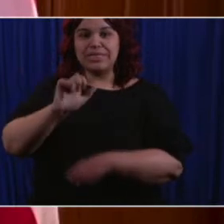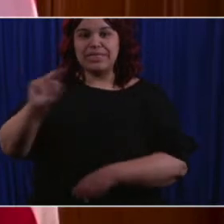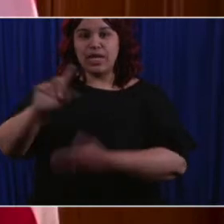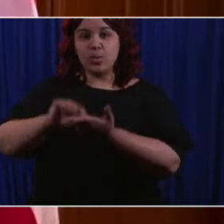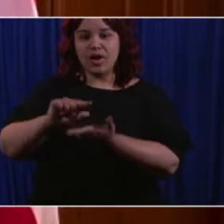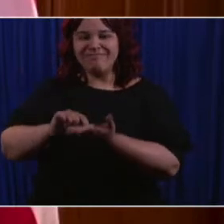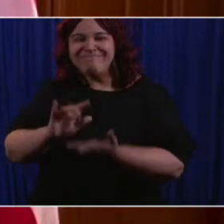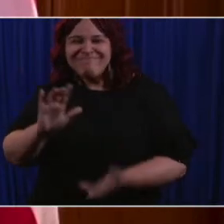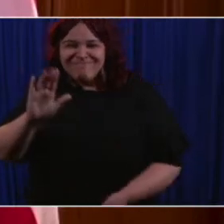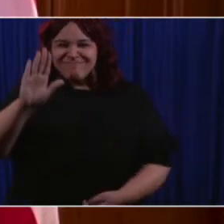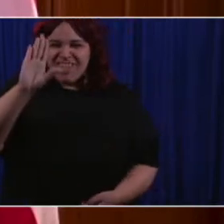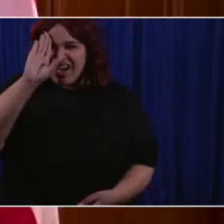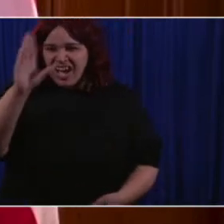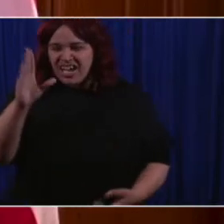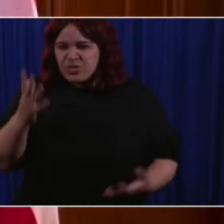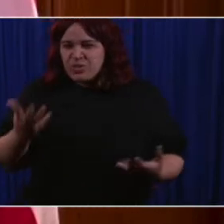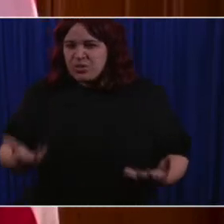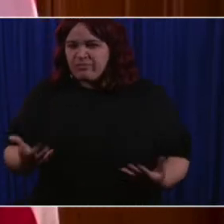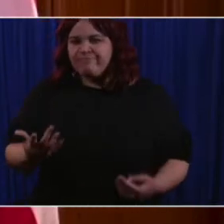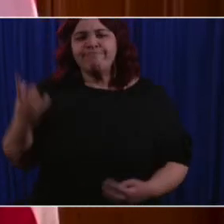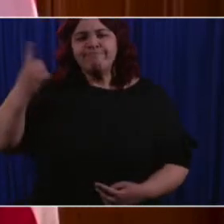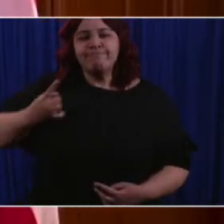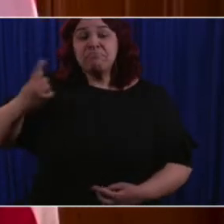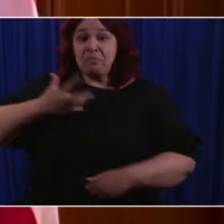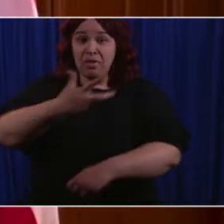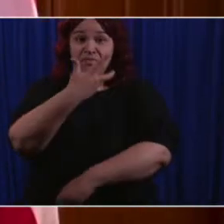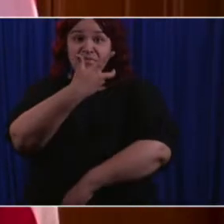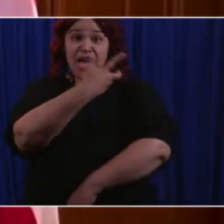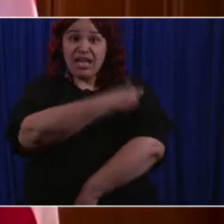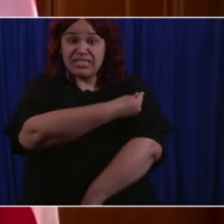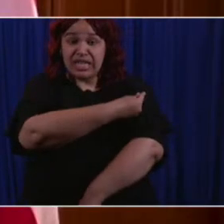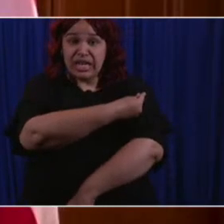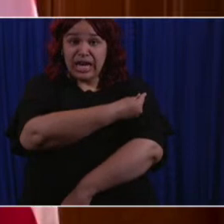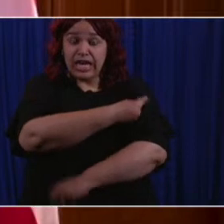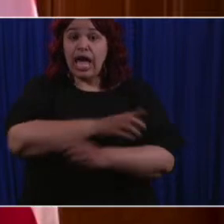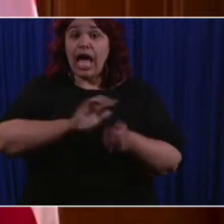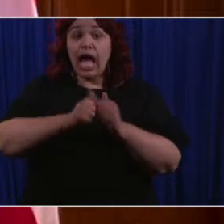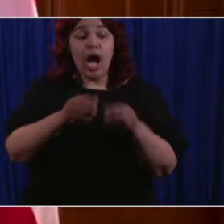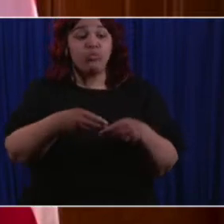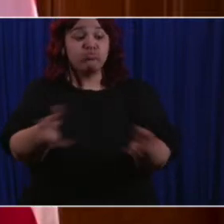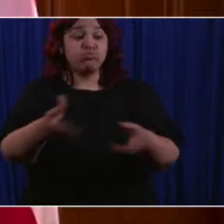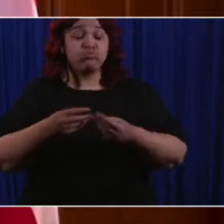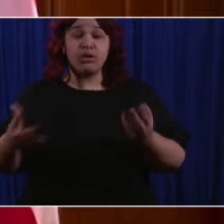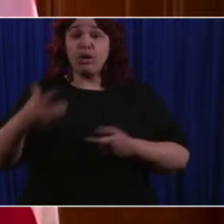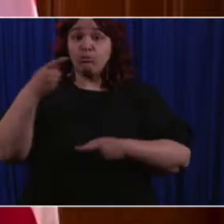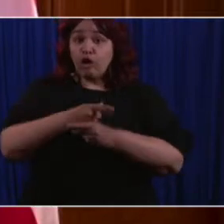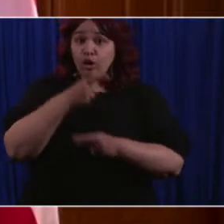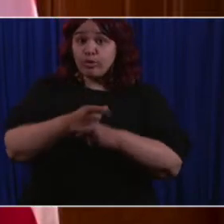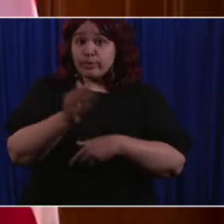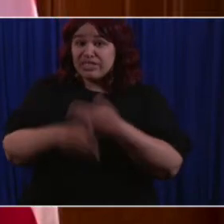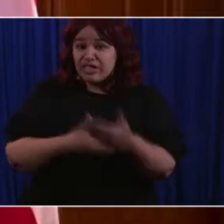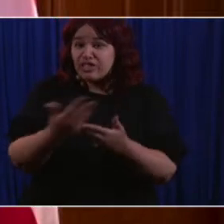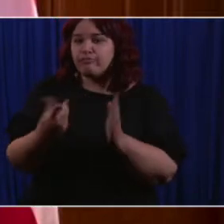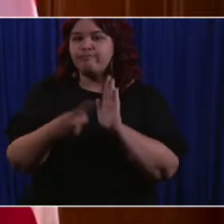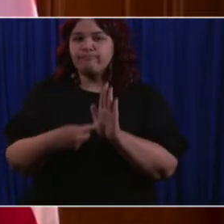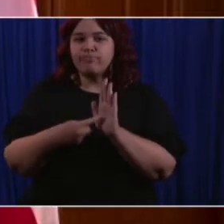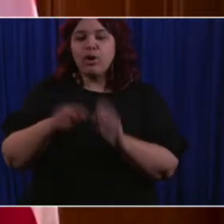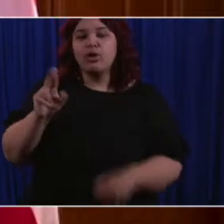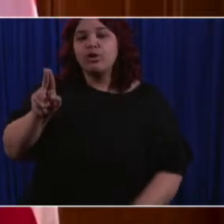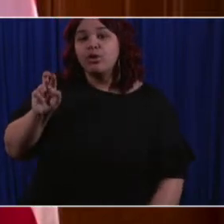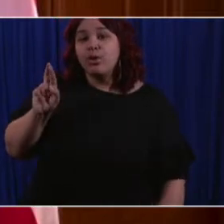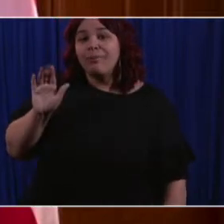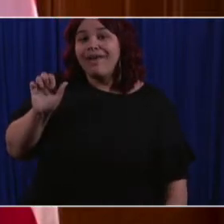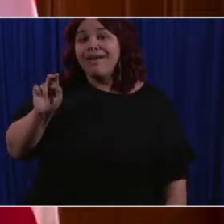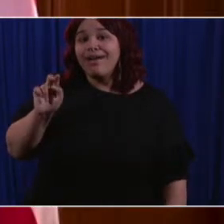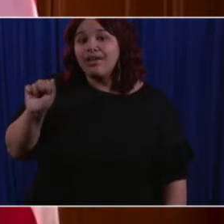Ohio properly distributing the vaccine doses if we have excess appointments in places like Urbana and Xenia, whereas